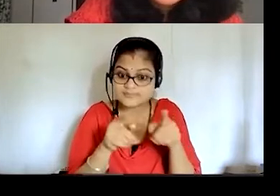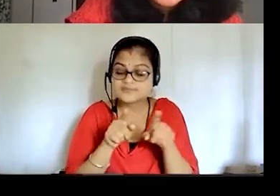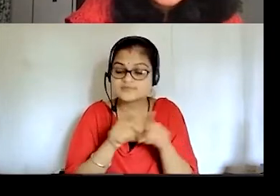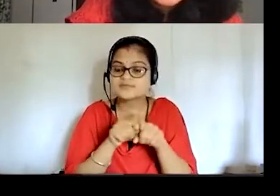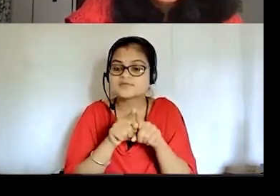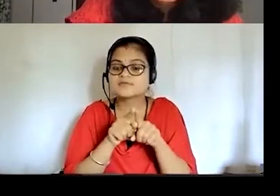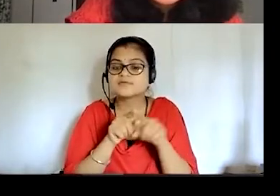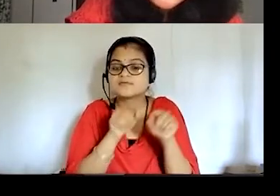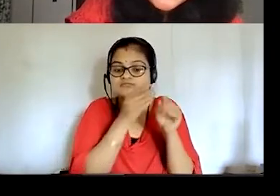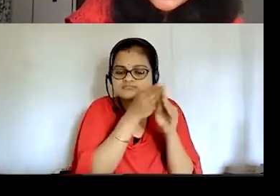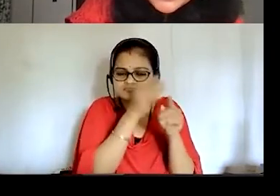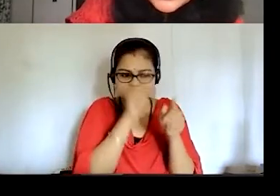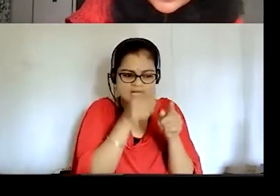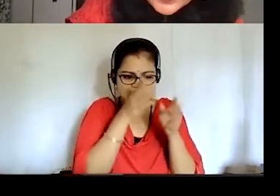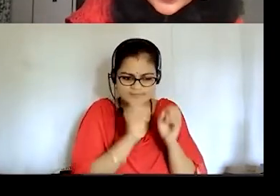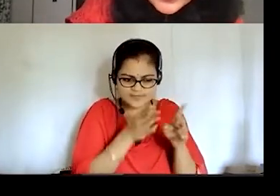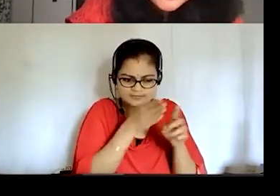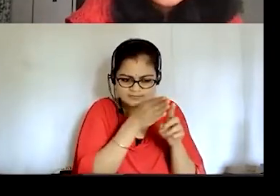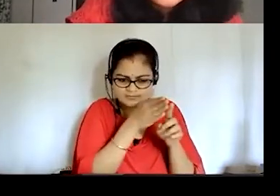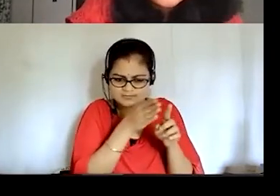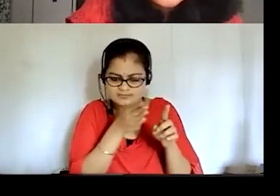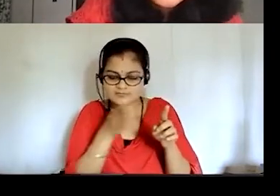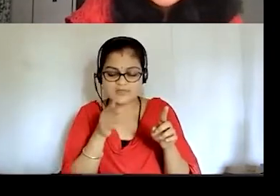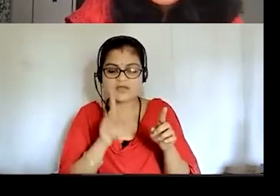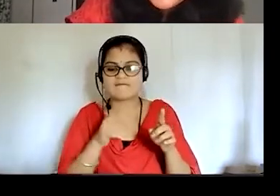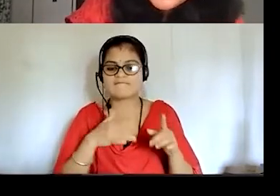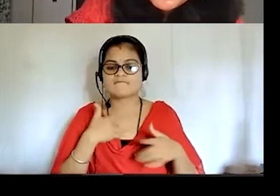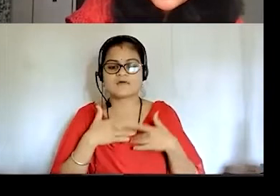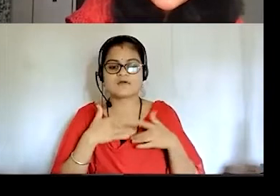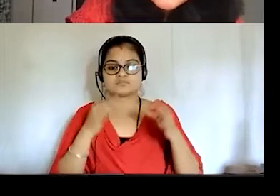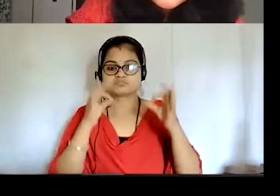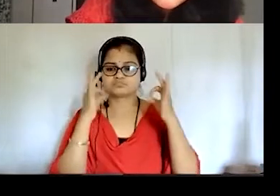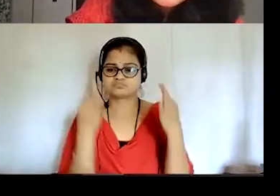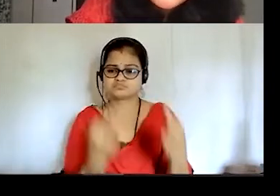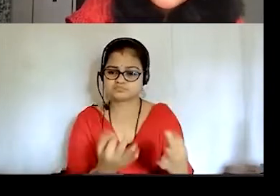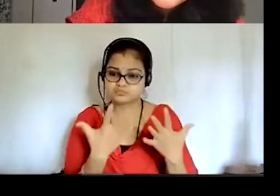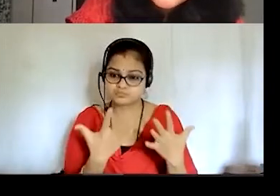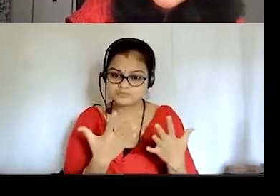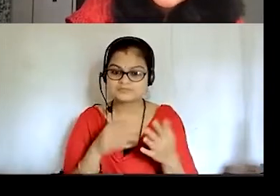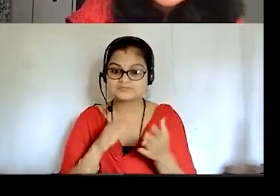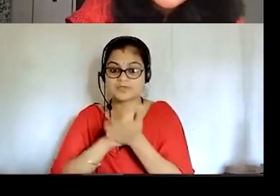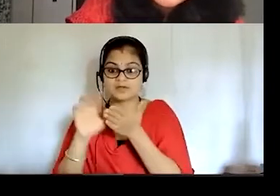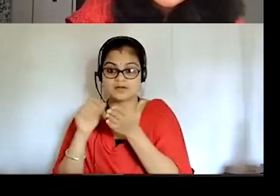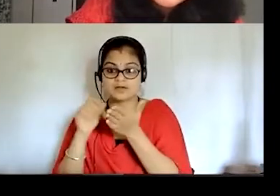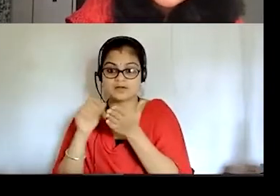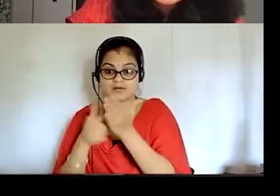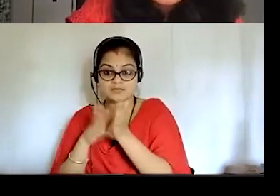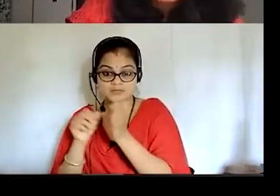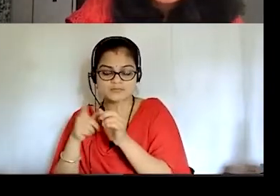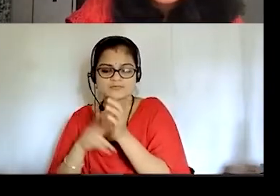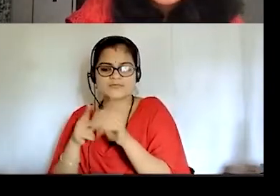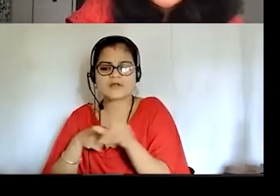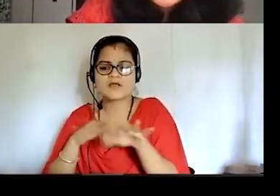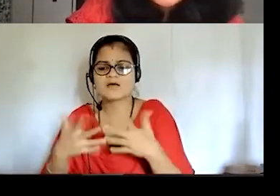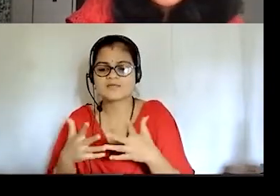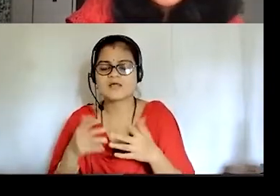of music that makes music rich and full. More importantly, harmony of music is built to complement